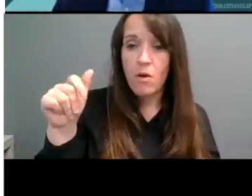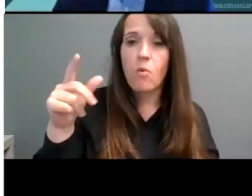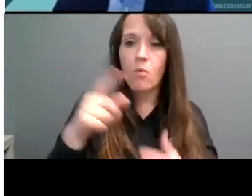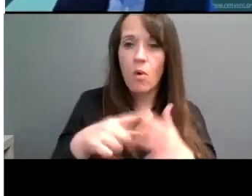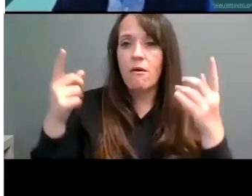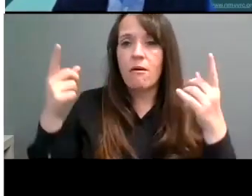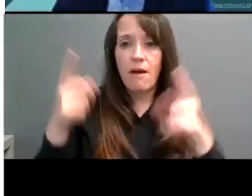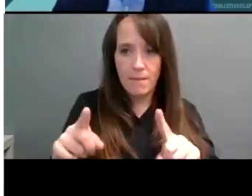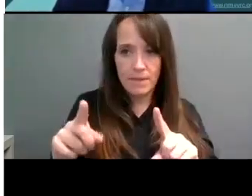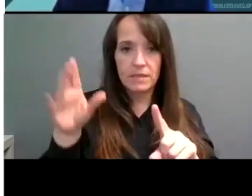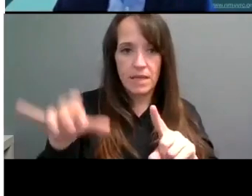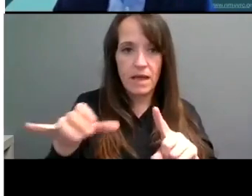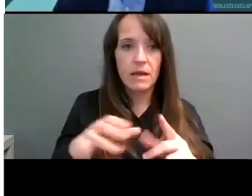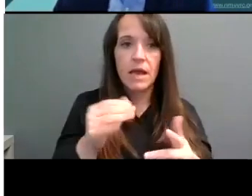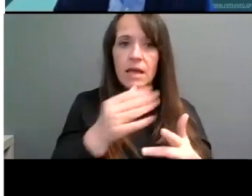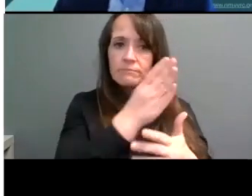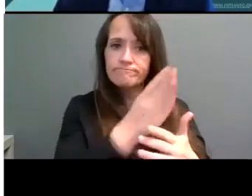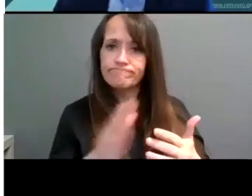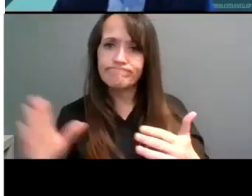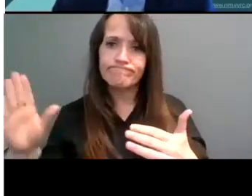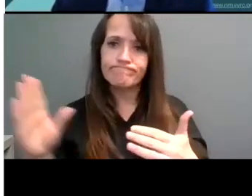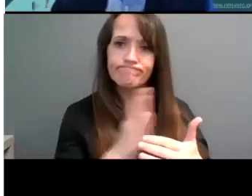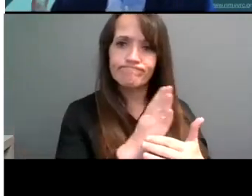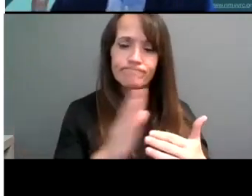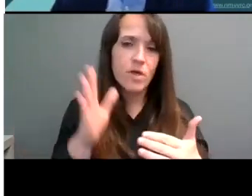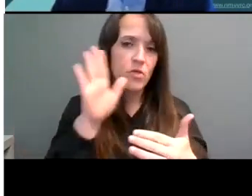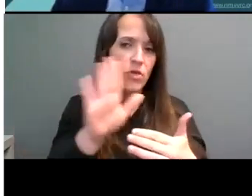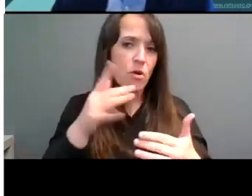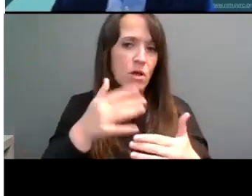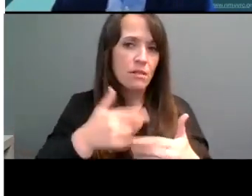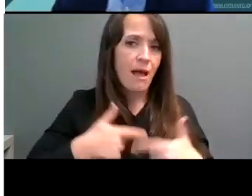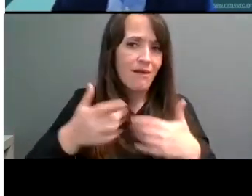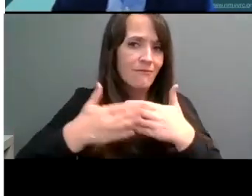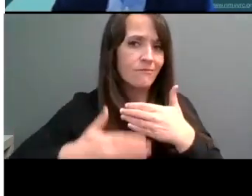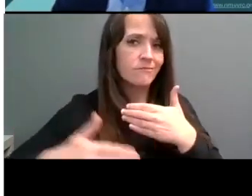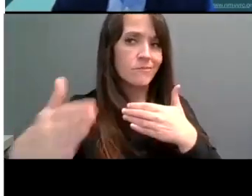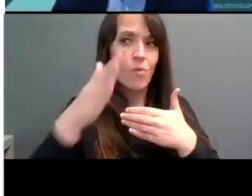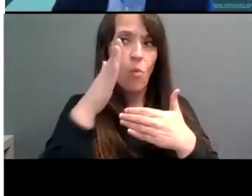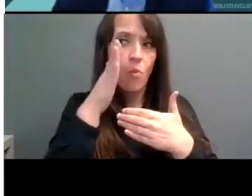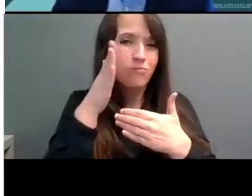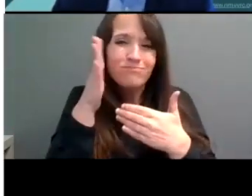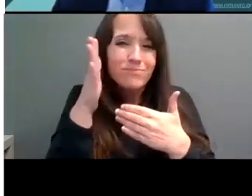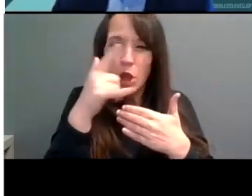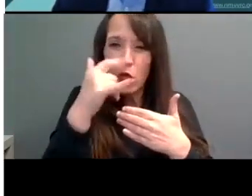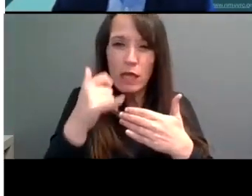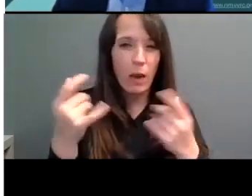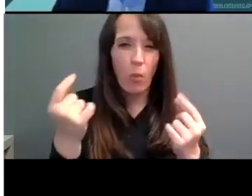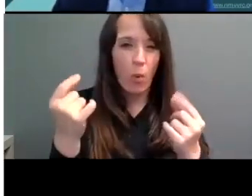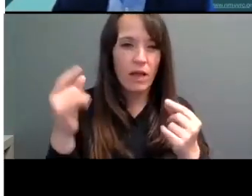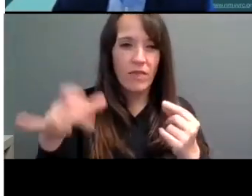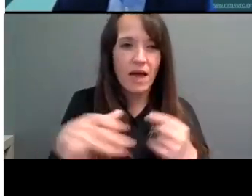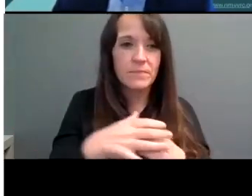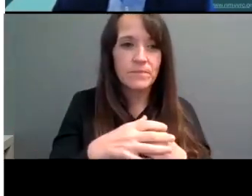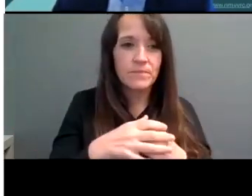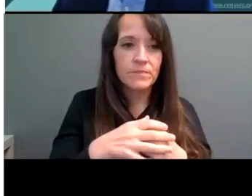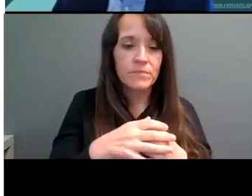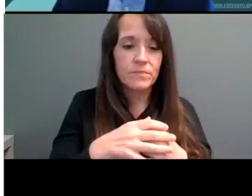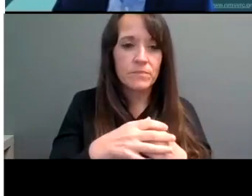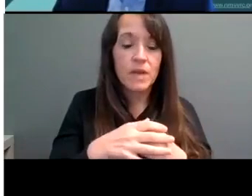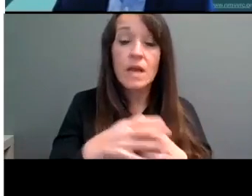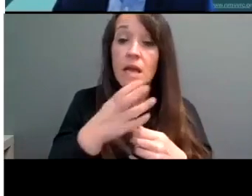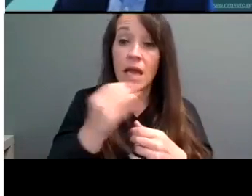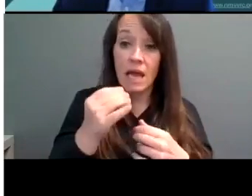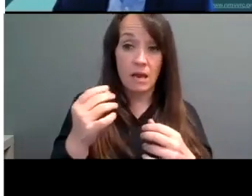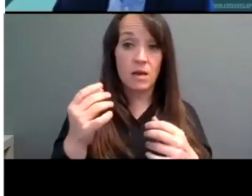look like across the lifespan. And importantly, we'd like everyone to be able to identify